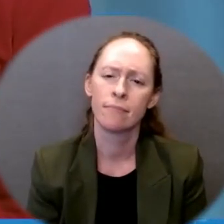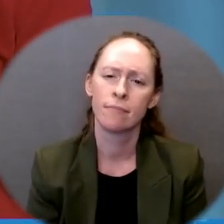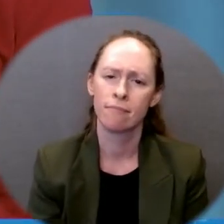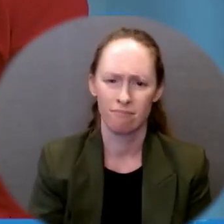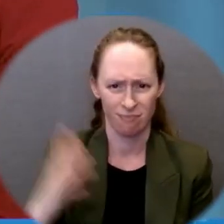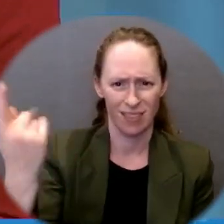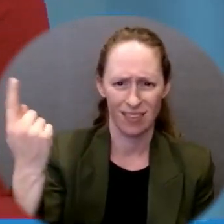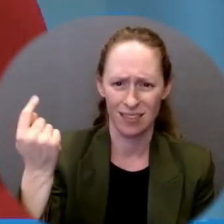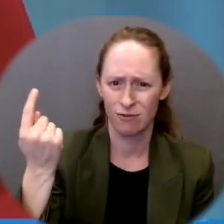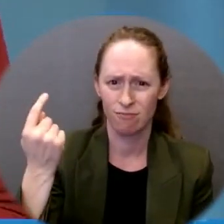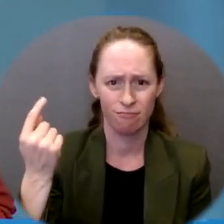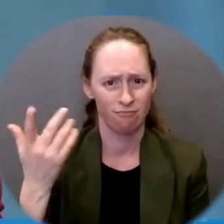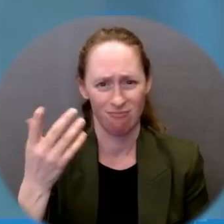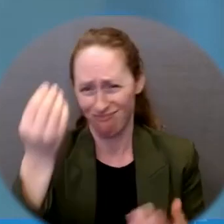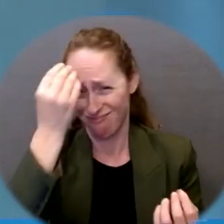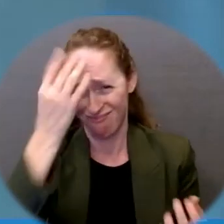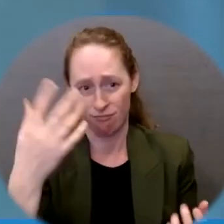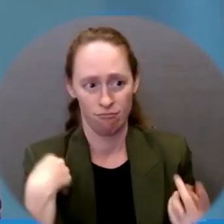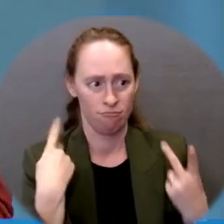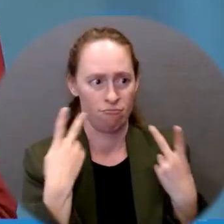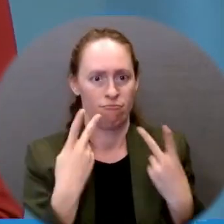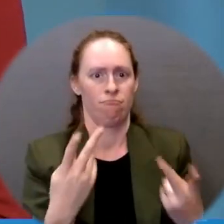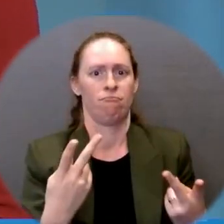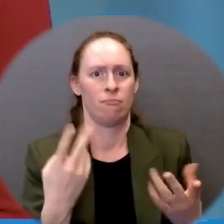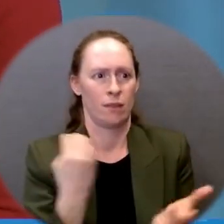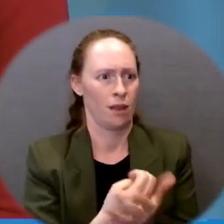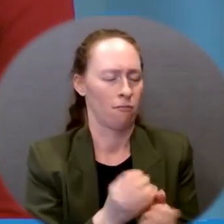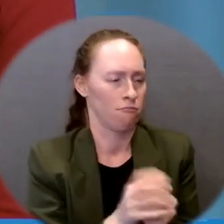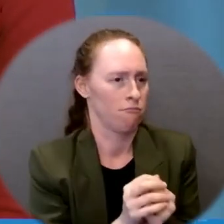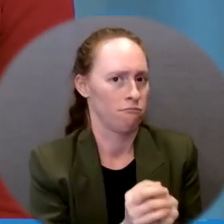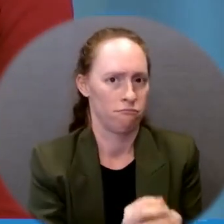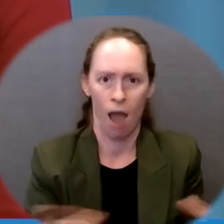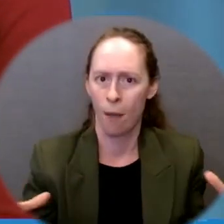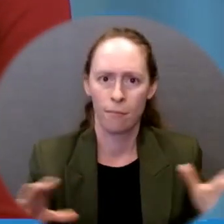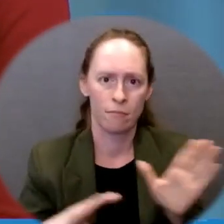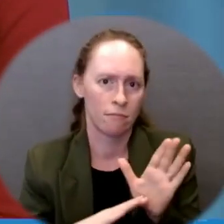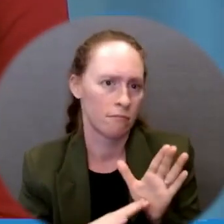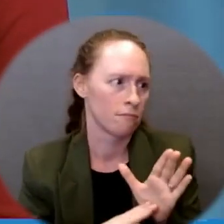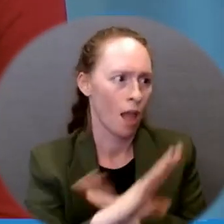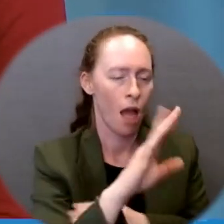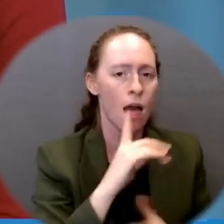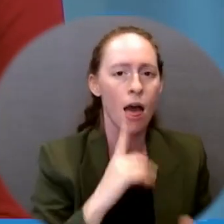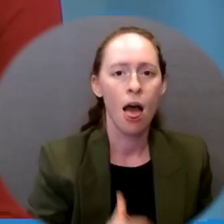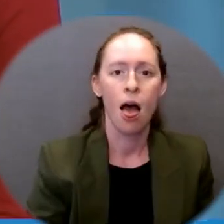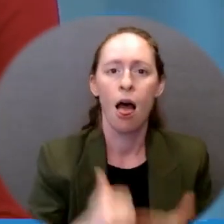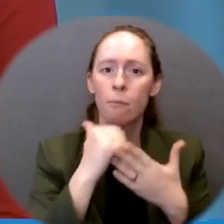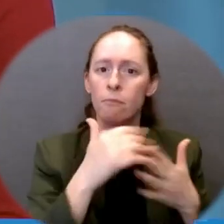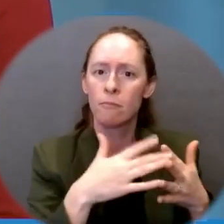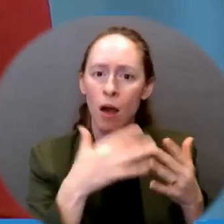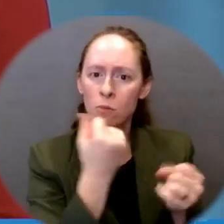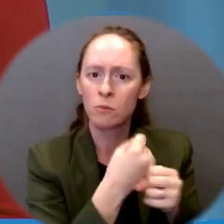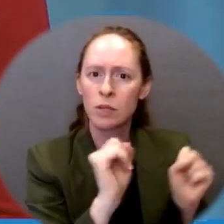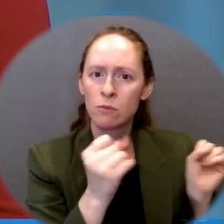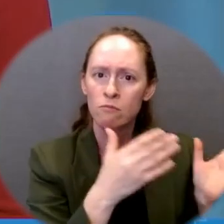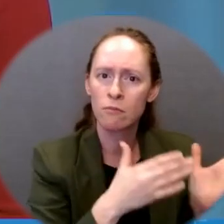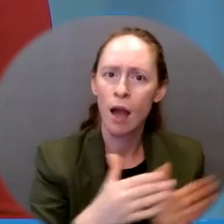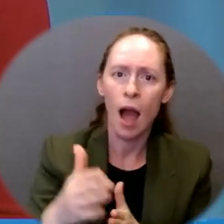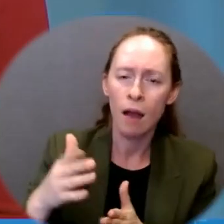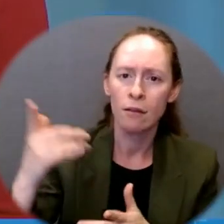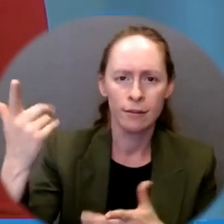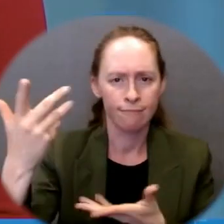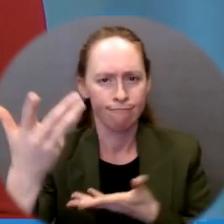that is because of the work of this president and Democrats in Congress passing the American Rescue Plan, which puts us in a position where we